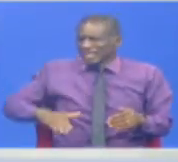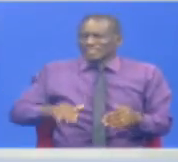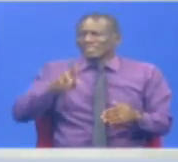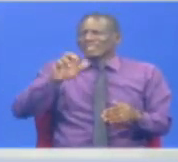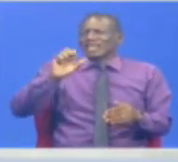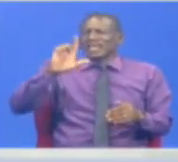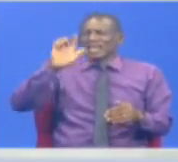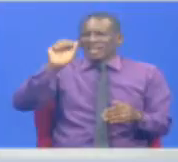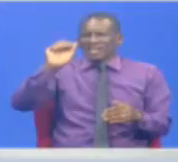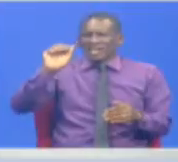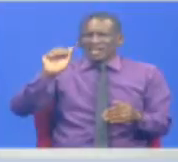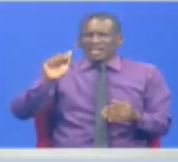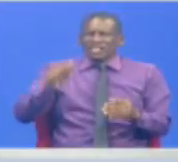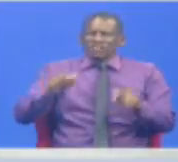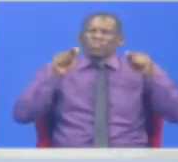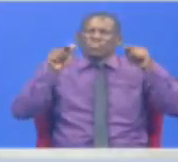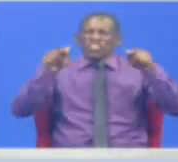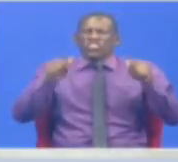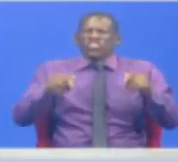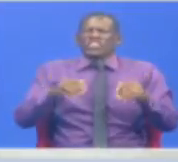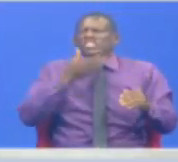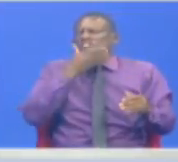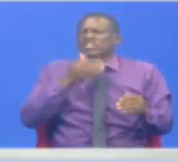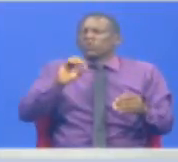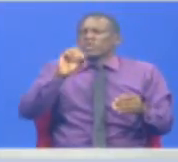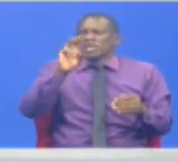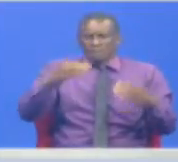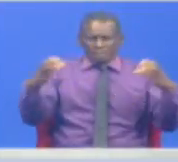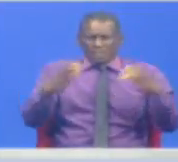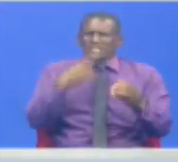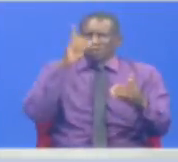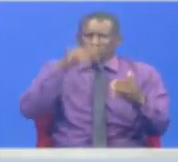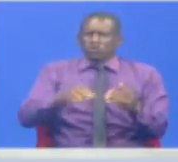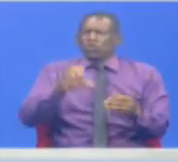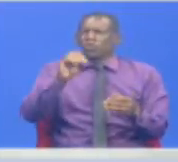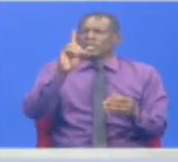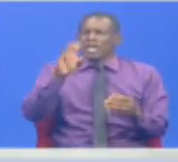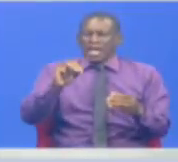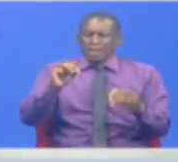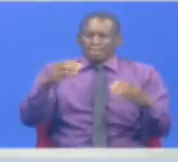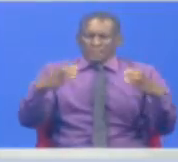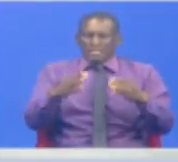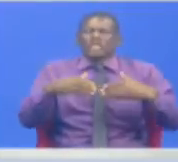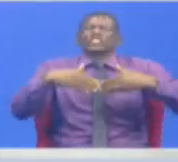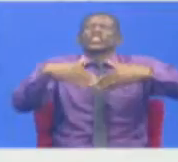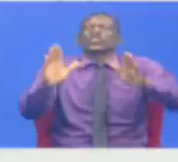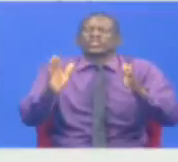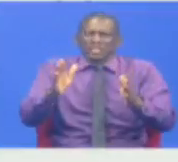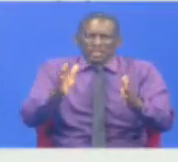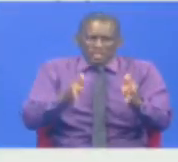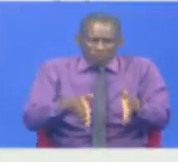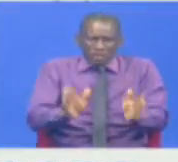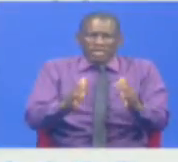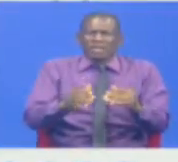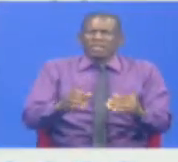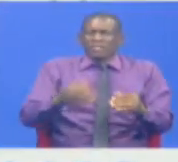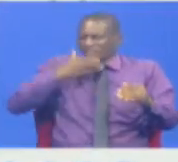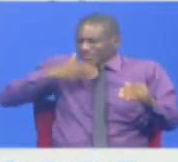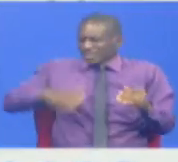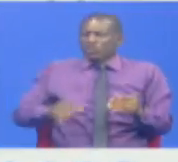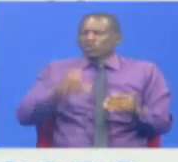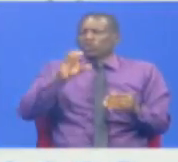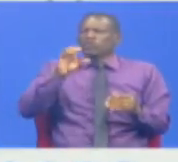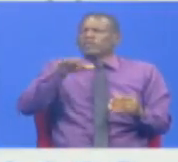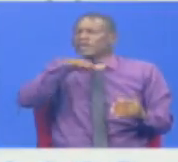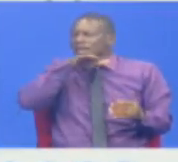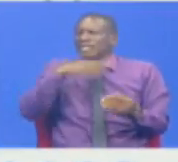at his father's ODM party, saying it had lost its way. In a tweet, the young Odinga said, quote, "We